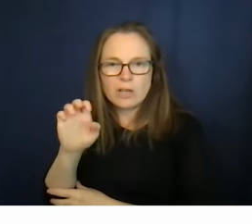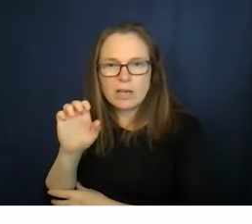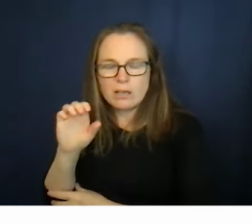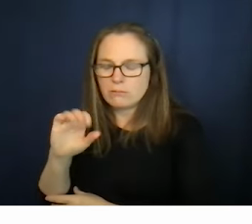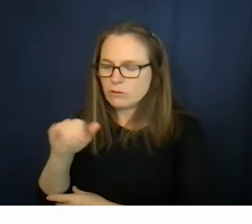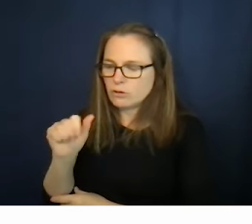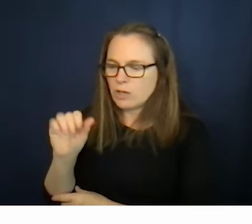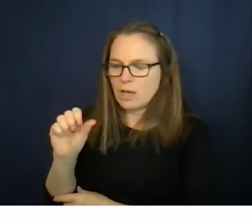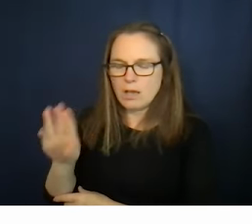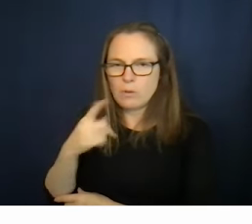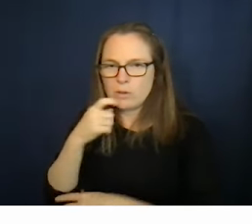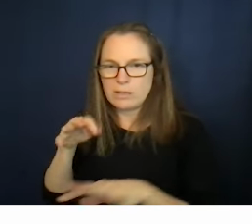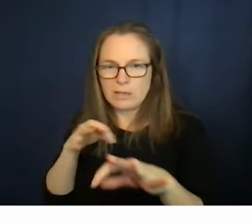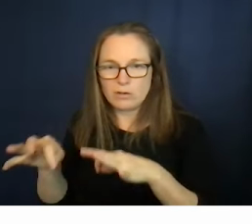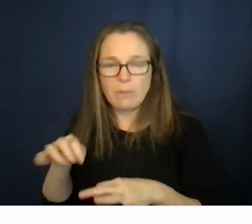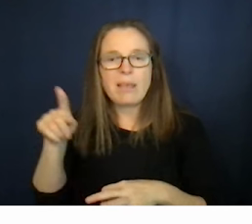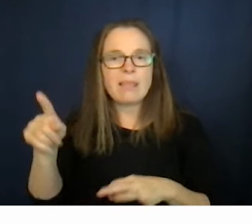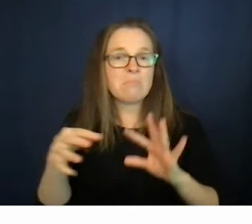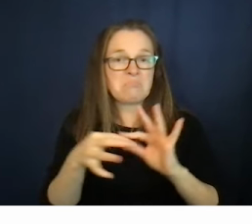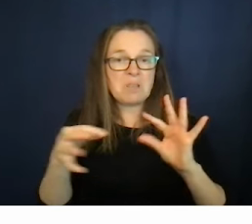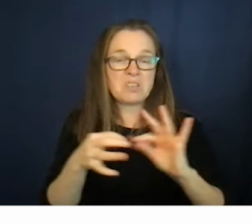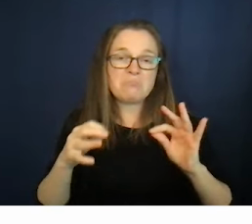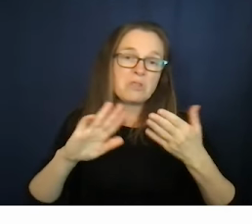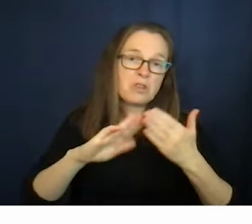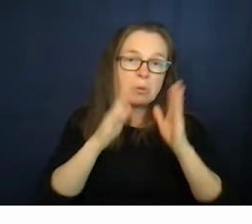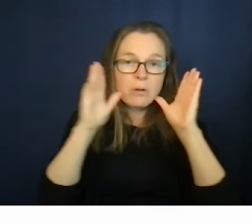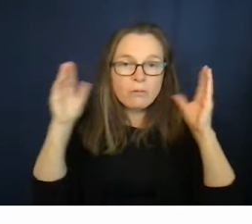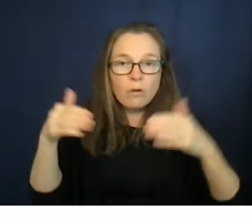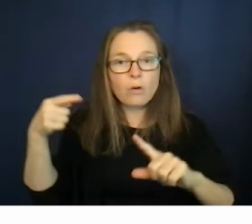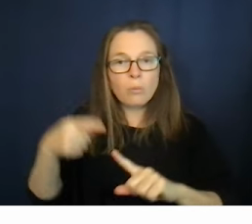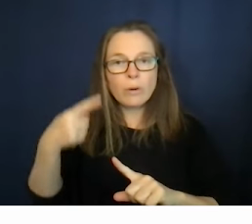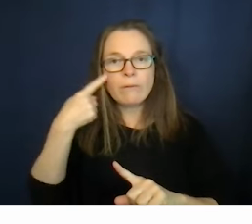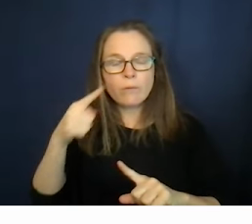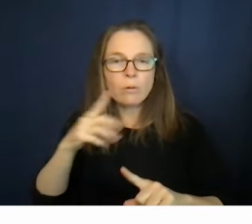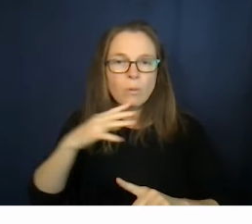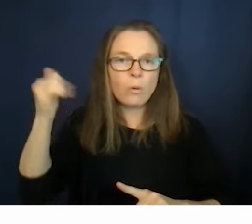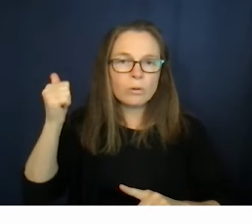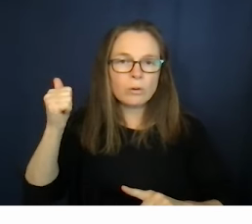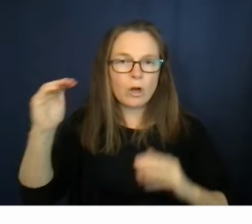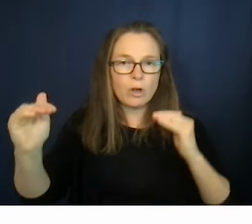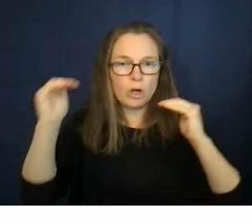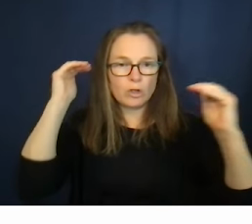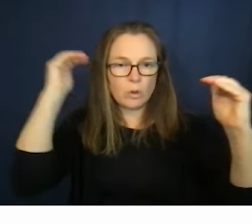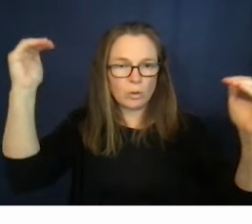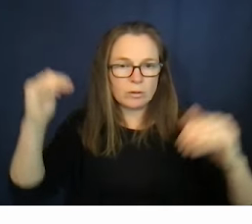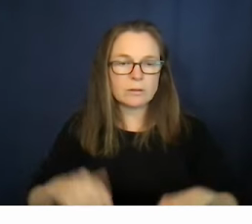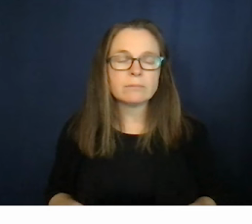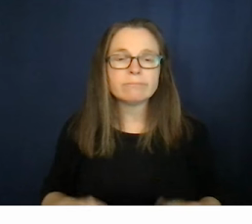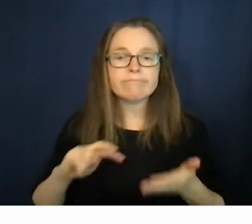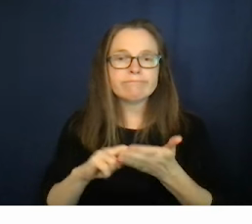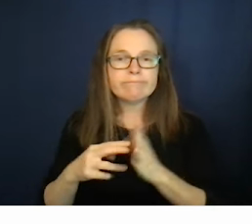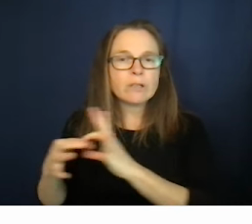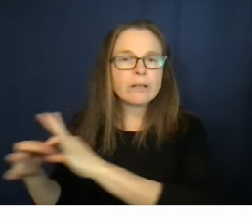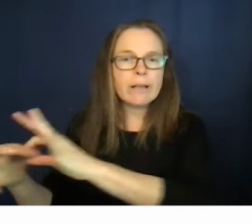Older Americans Act, they talk about community focal points for older adults. A collection and collaboration